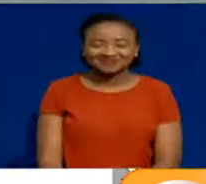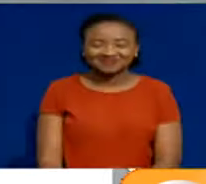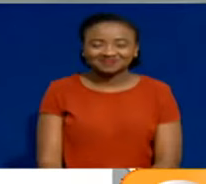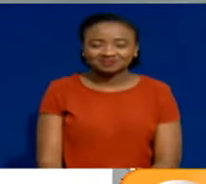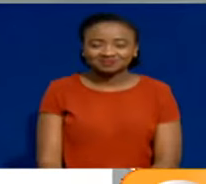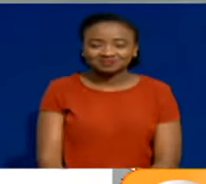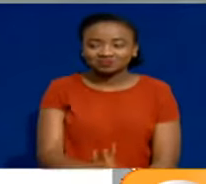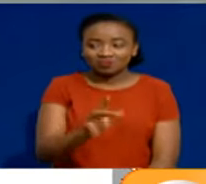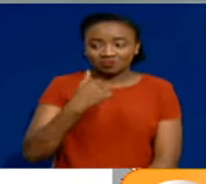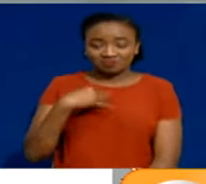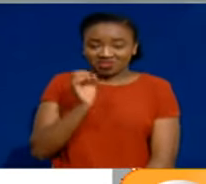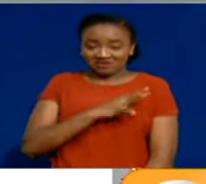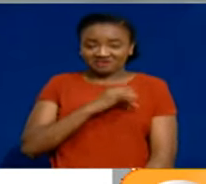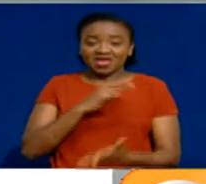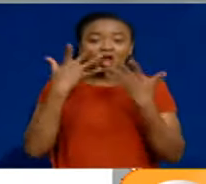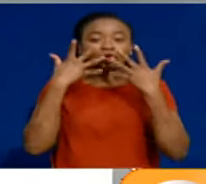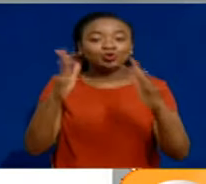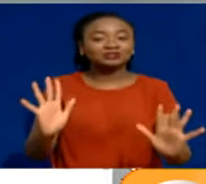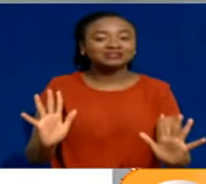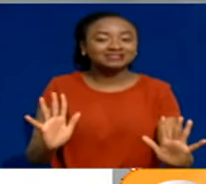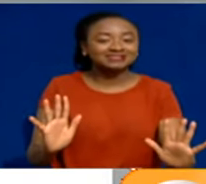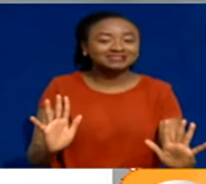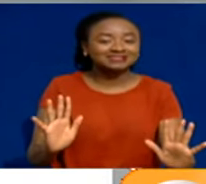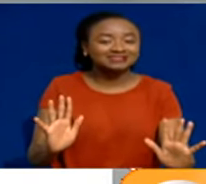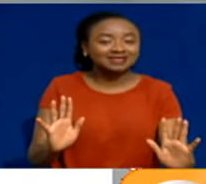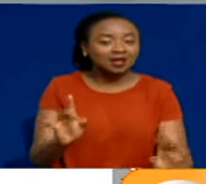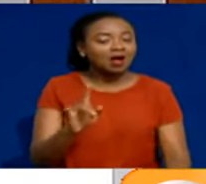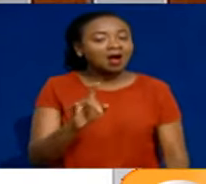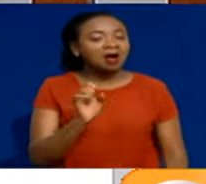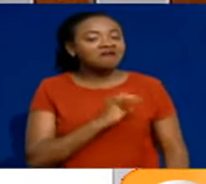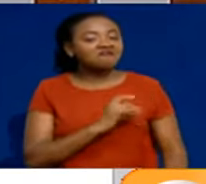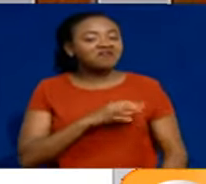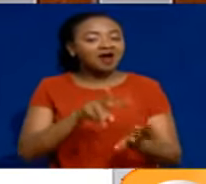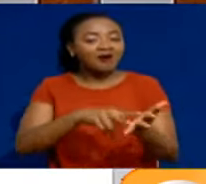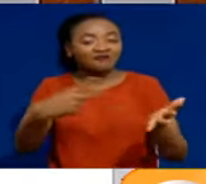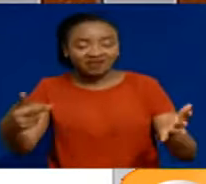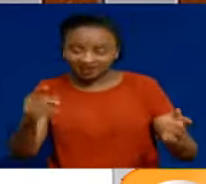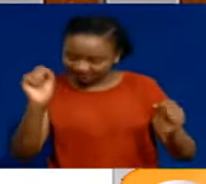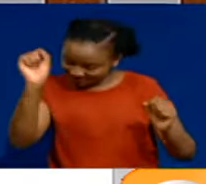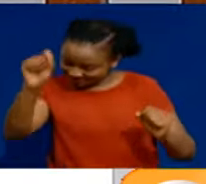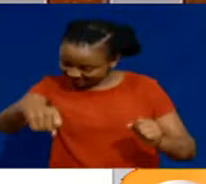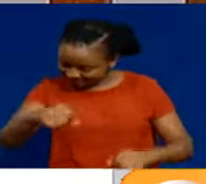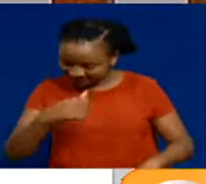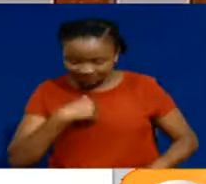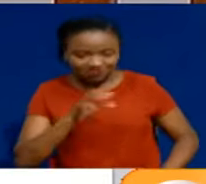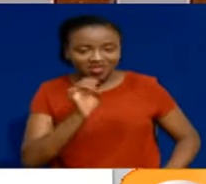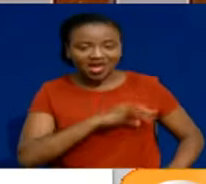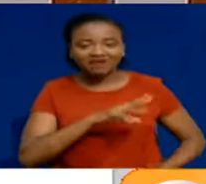Because I fear being defeated. Oh. Yeah. The fear of failure. Yeah, fear of failure.